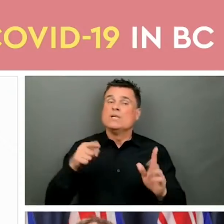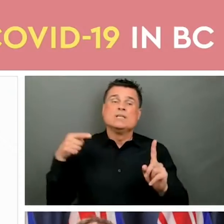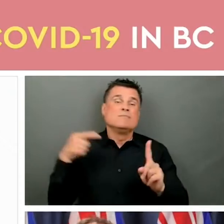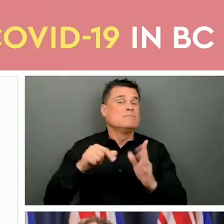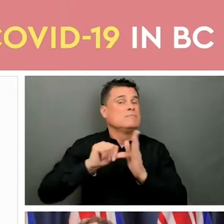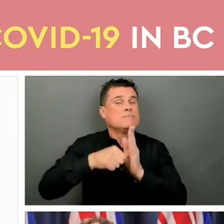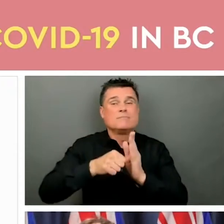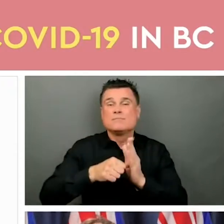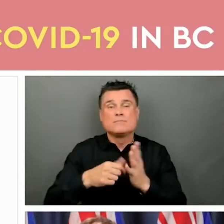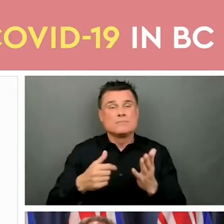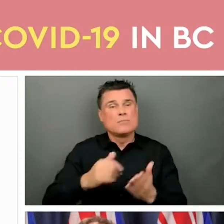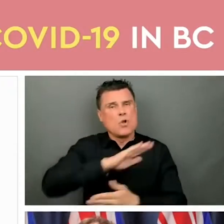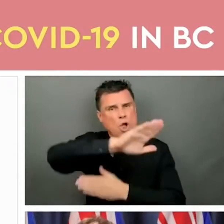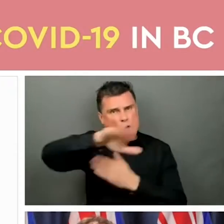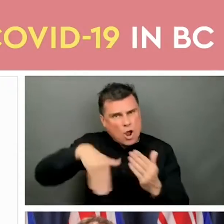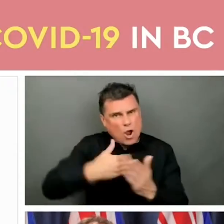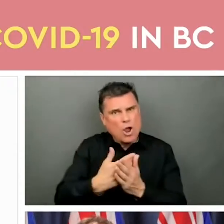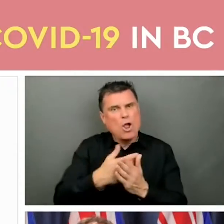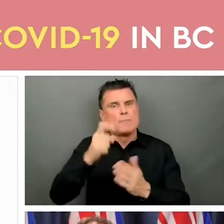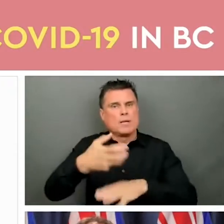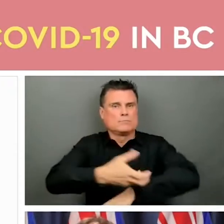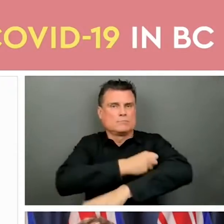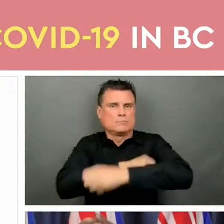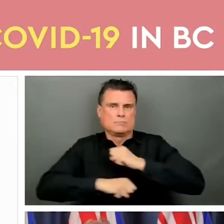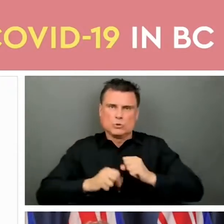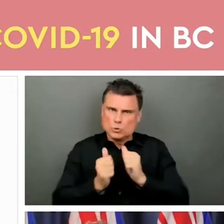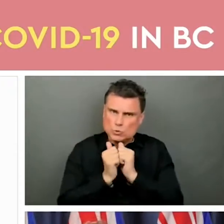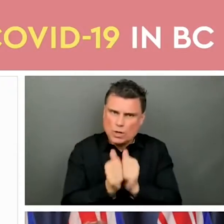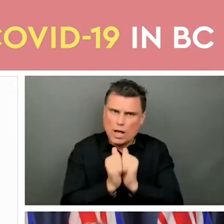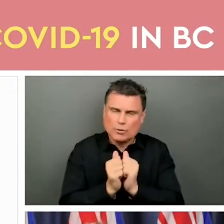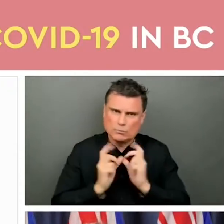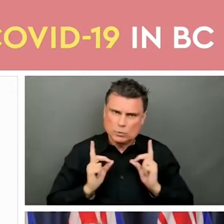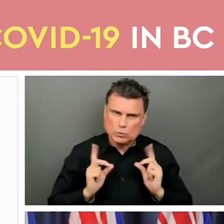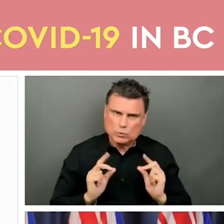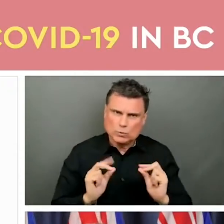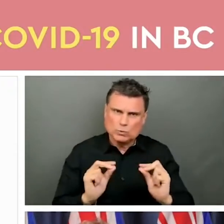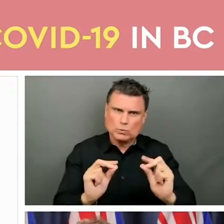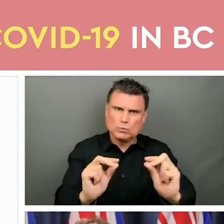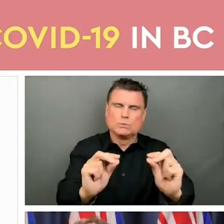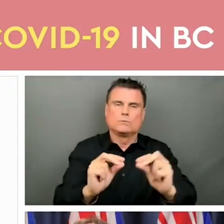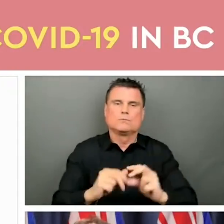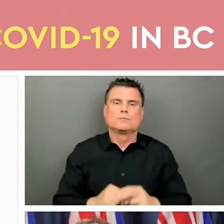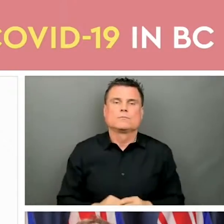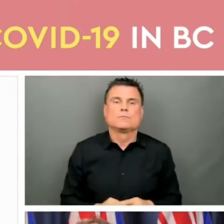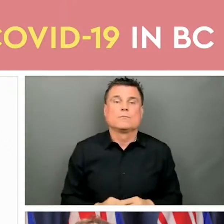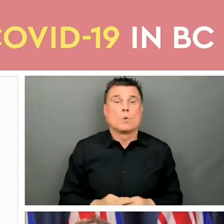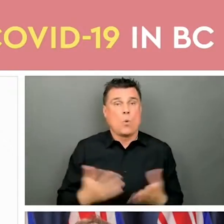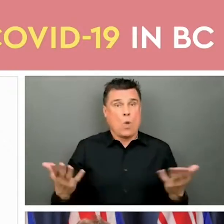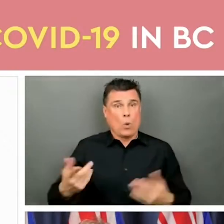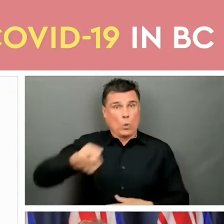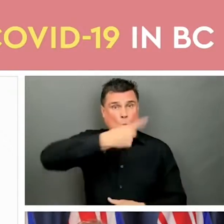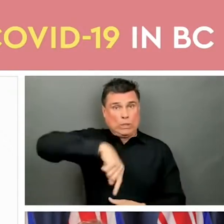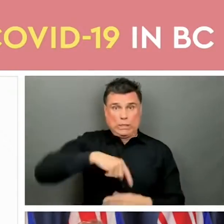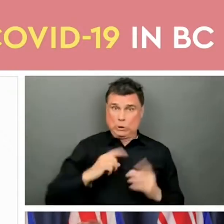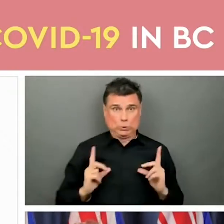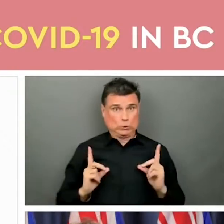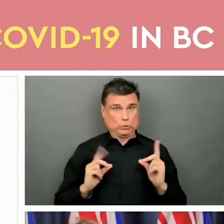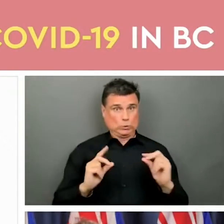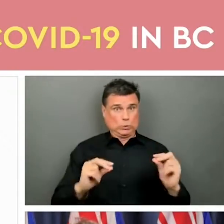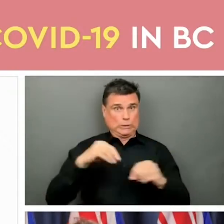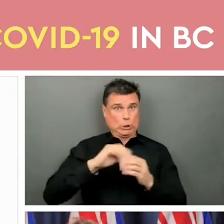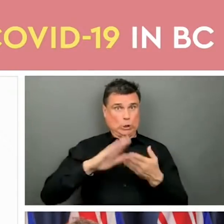What's happening in hospitals is always affected by what all of us do in communities, and we all have to take action to